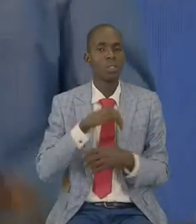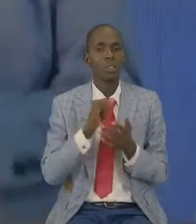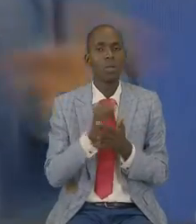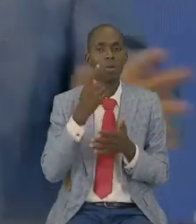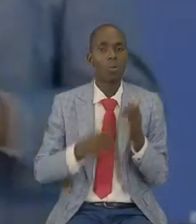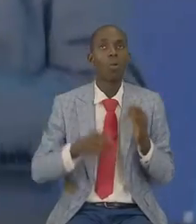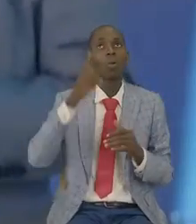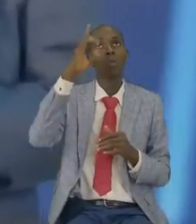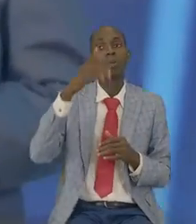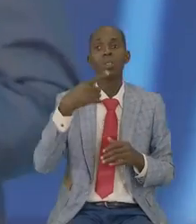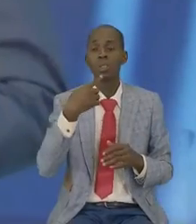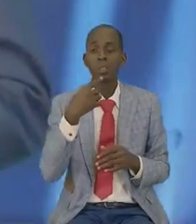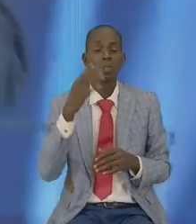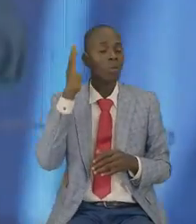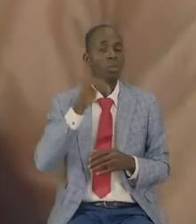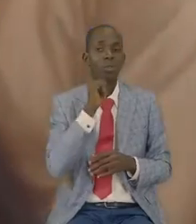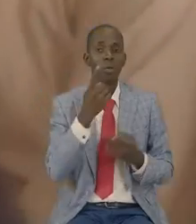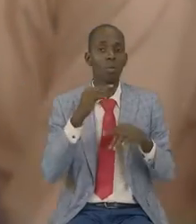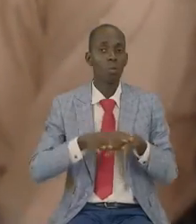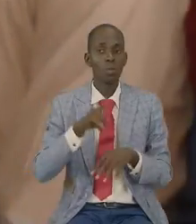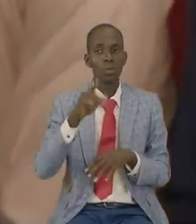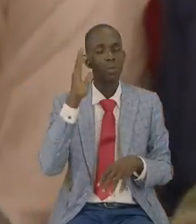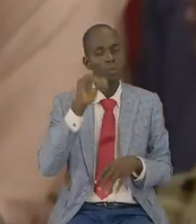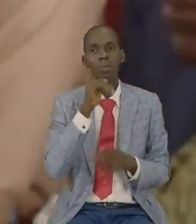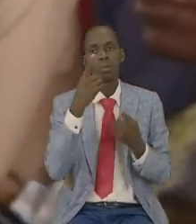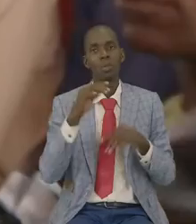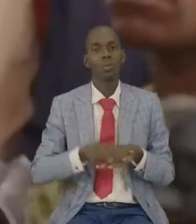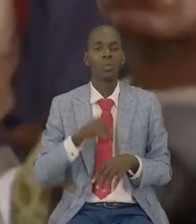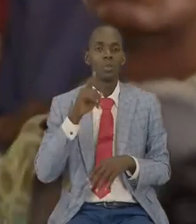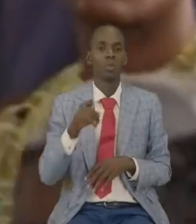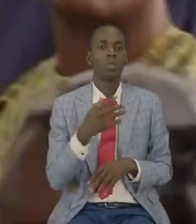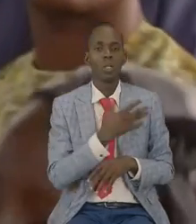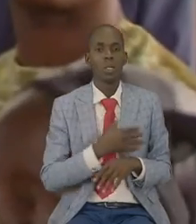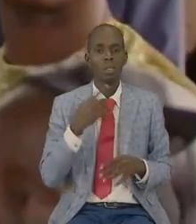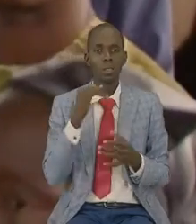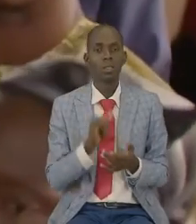you, will not be on you. And then he said, for I